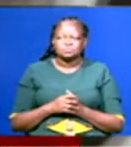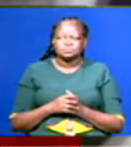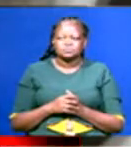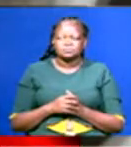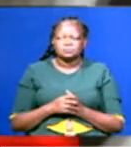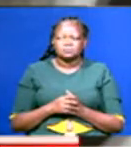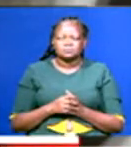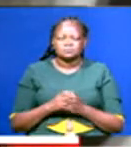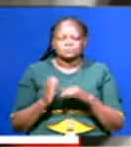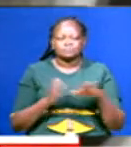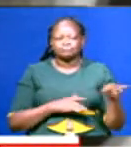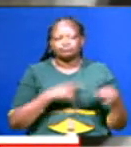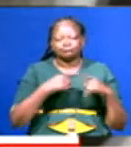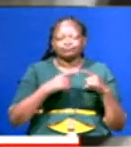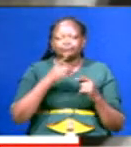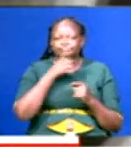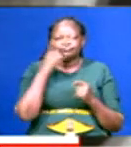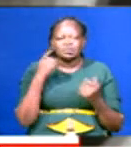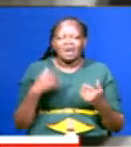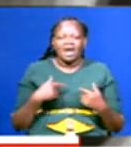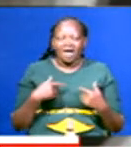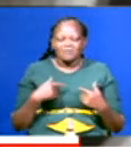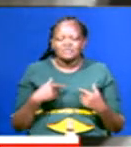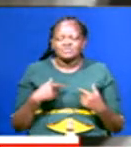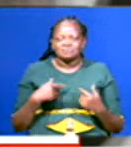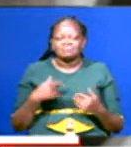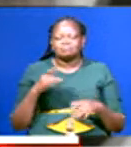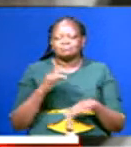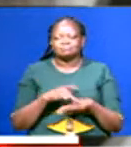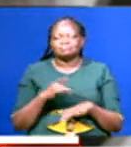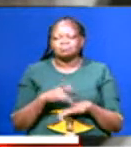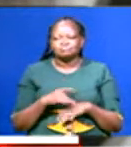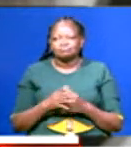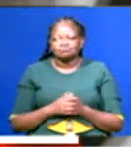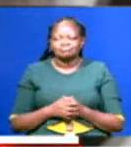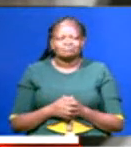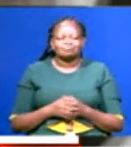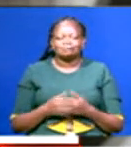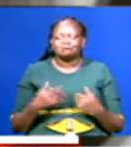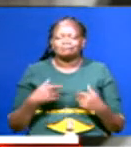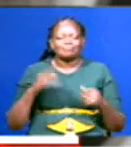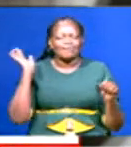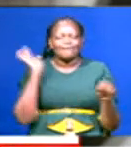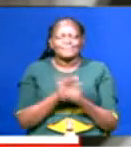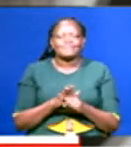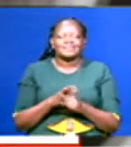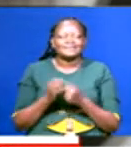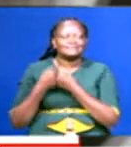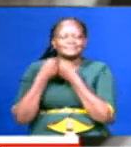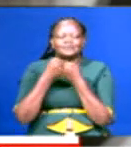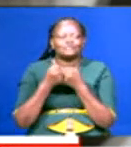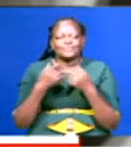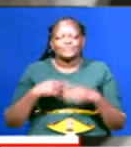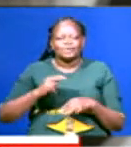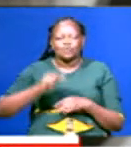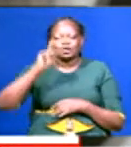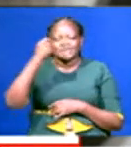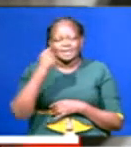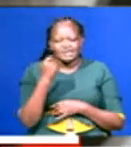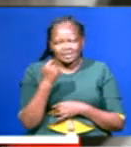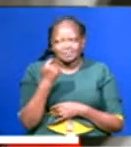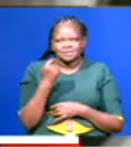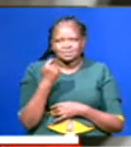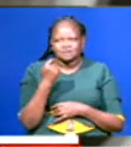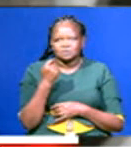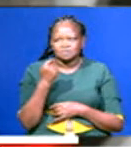Now, the ongoing drought has aggravated the myriad of challenges for residents of northern Kenya, literally cutting them off the